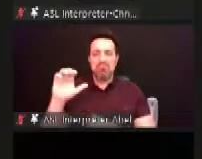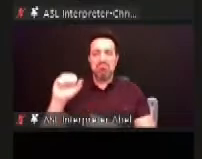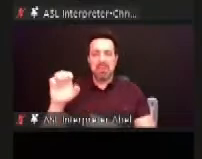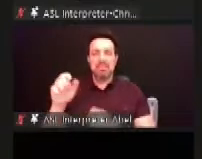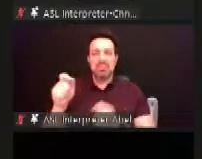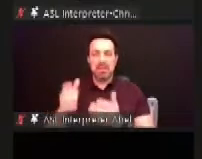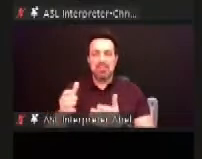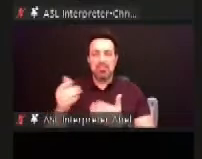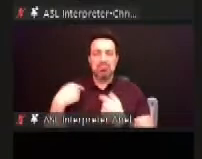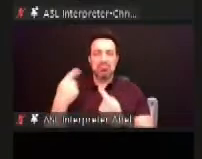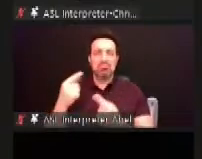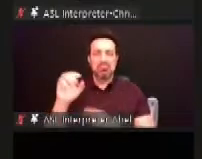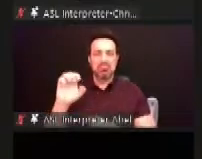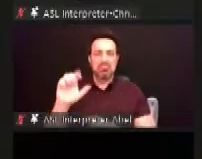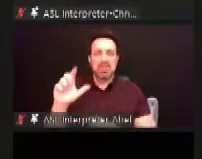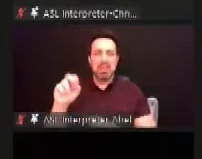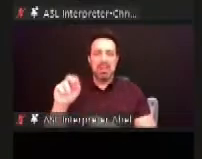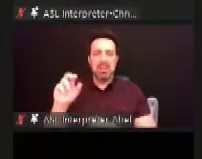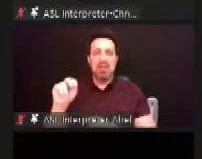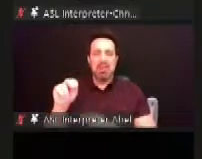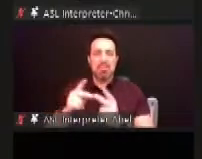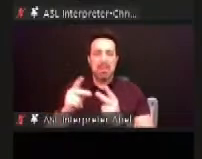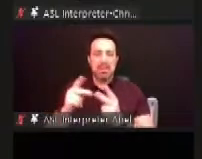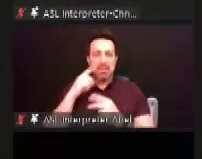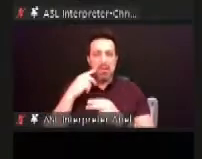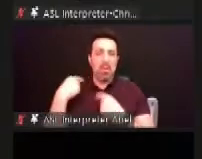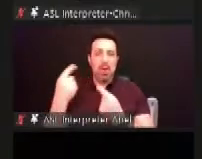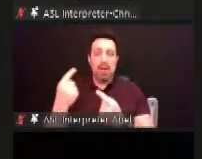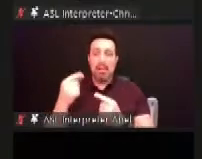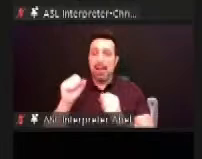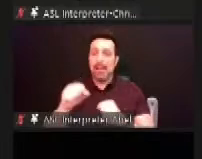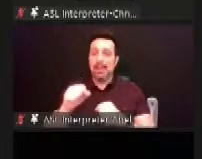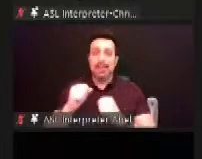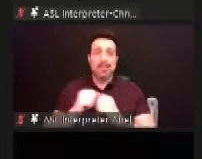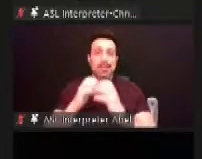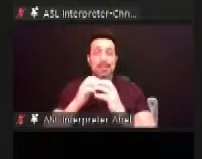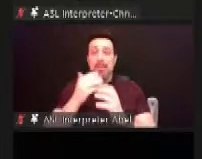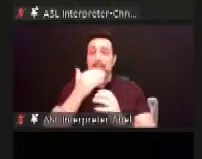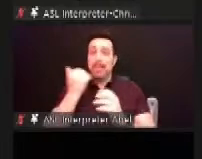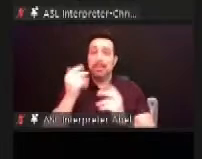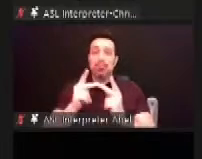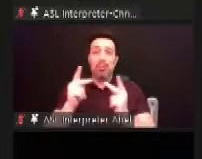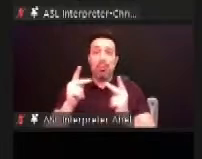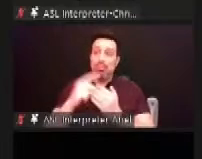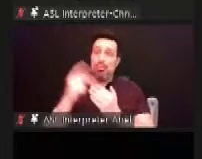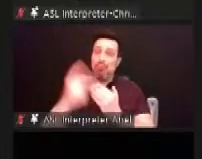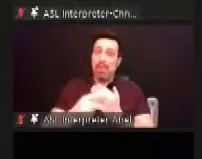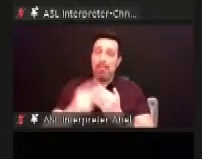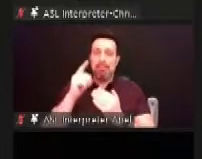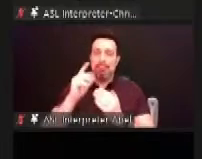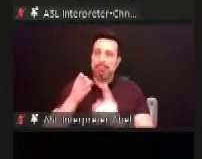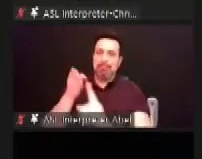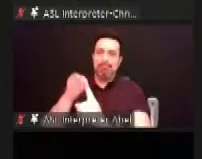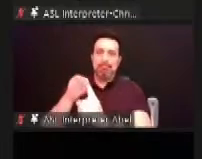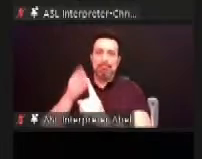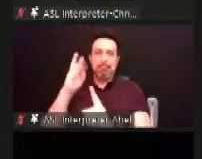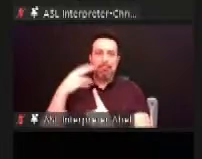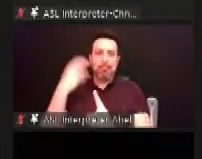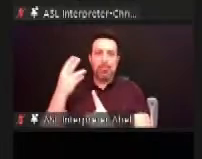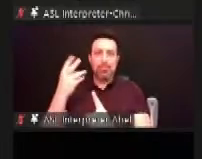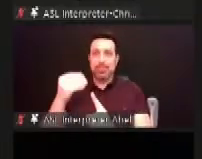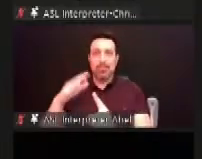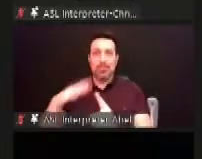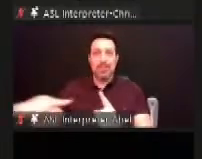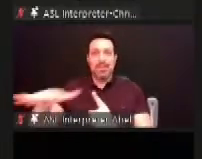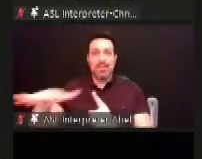Place for quite a while. And I can make the best program that could be a go-to program for Washington and everyone in this area.